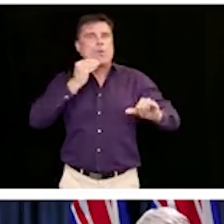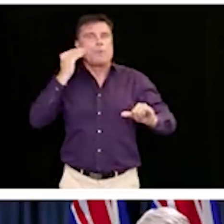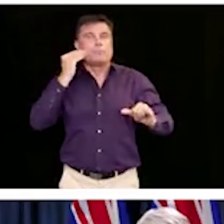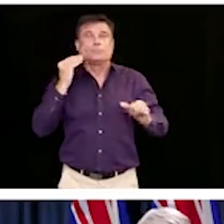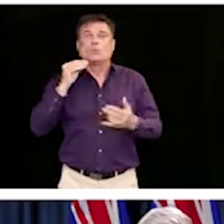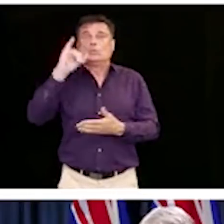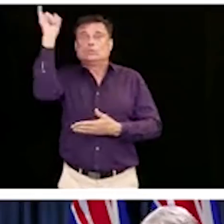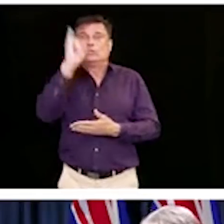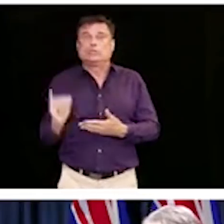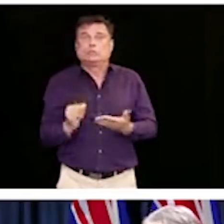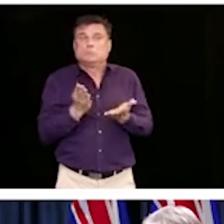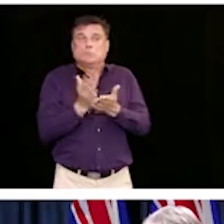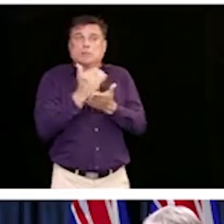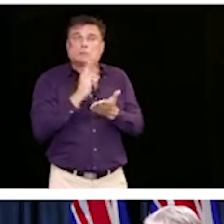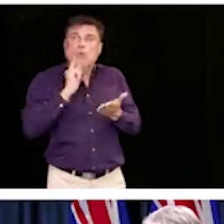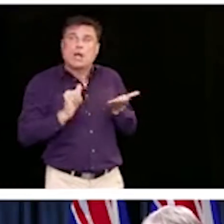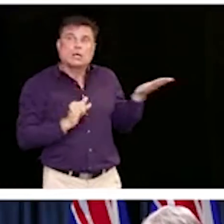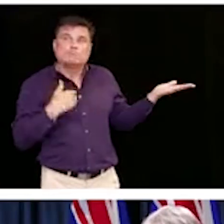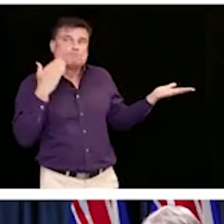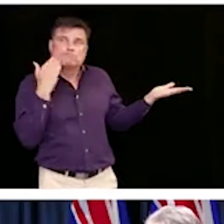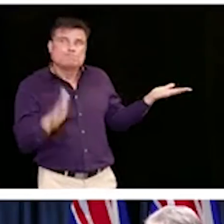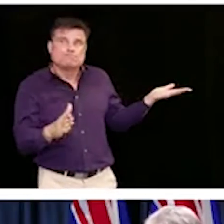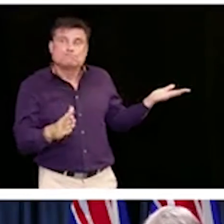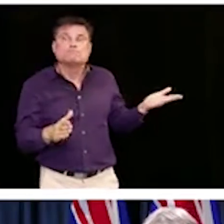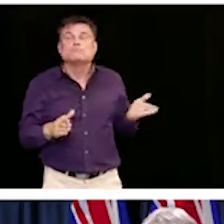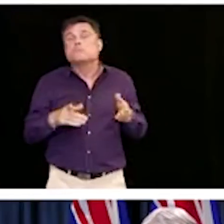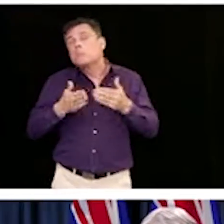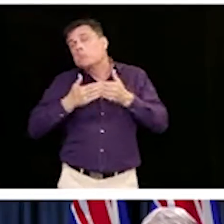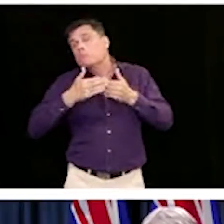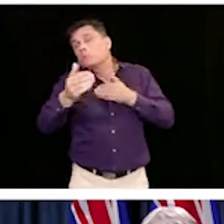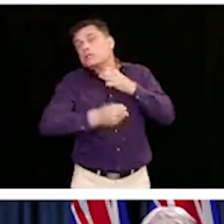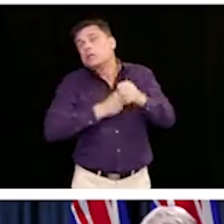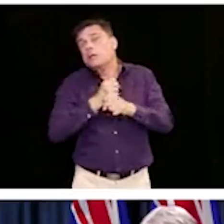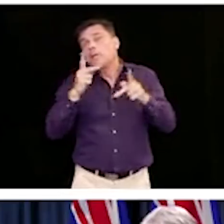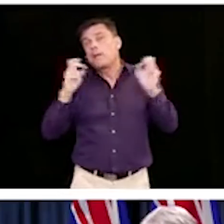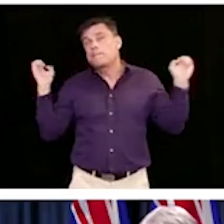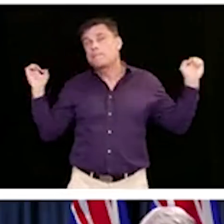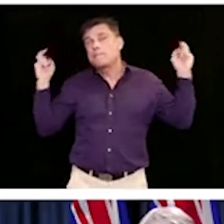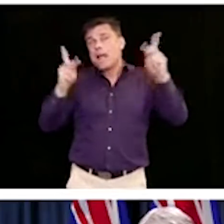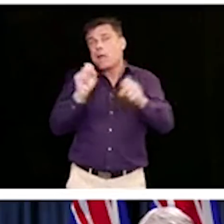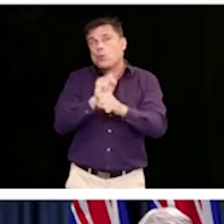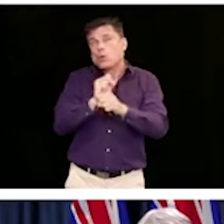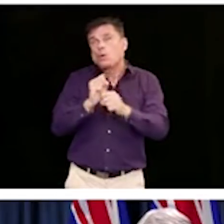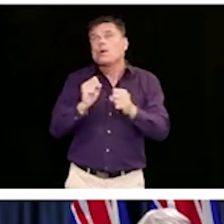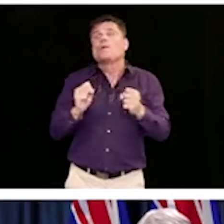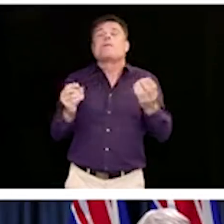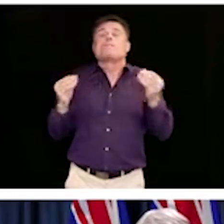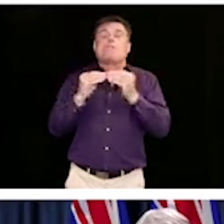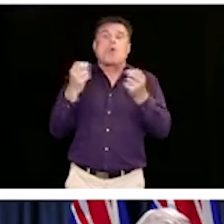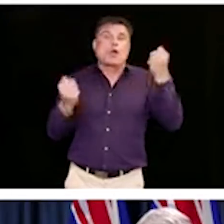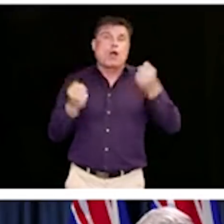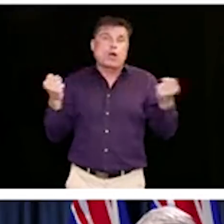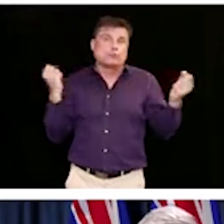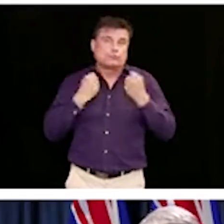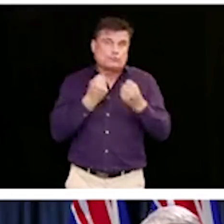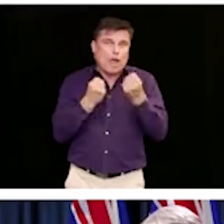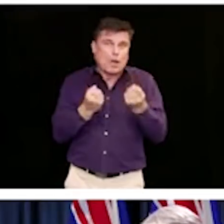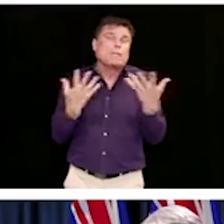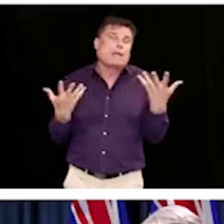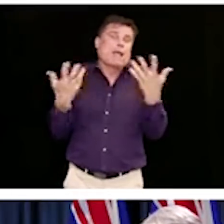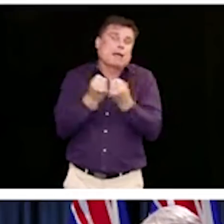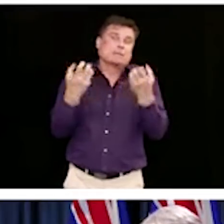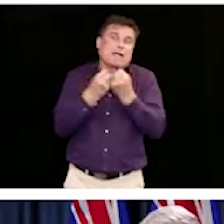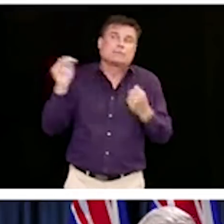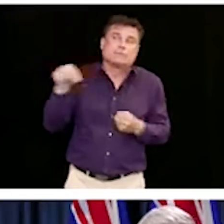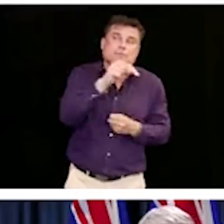transportation activity, but that could be offset as the year goes on and as more transportation and more vehicles return to the road. There's also